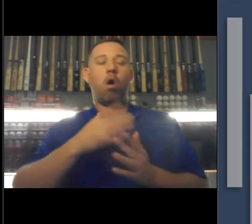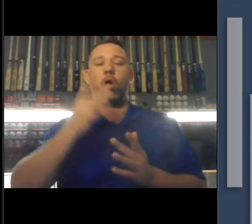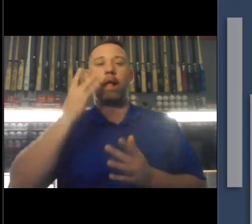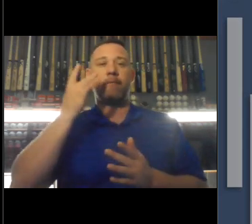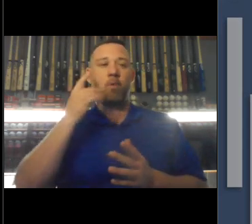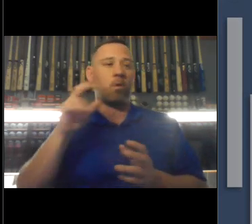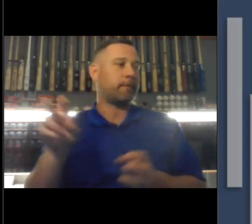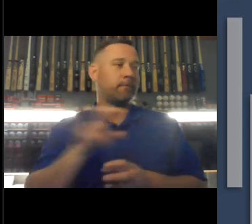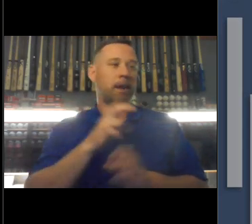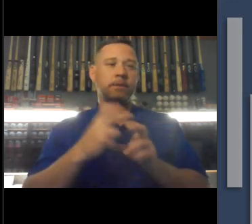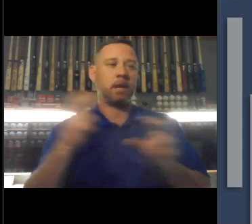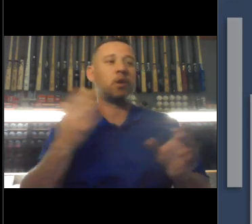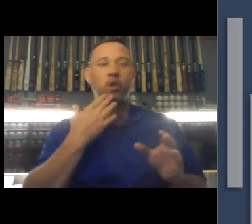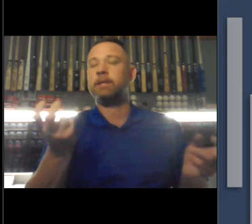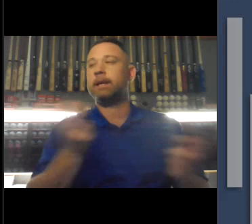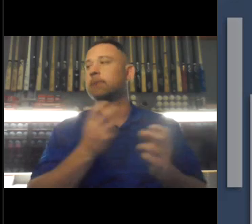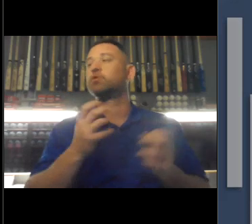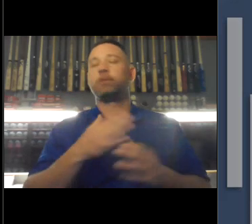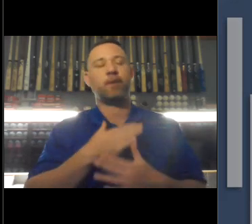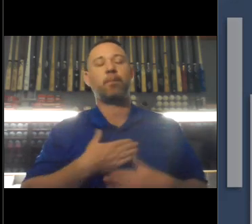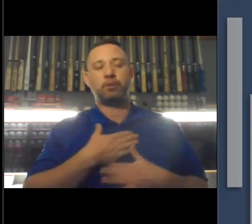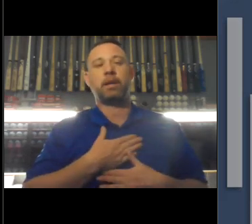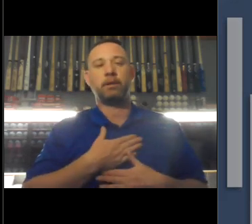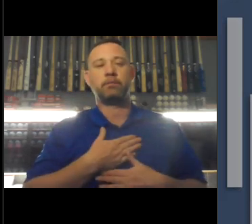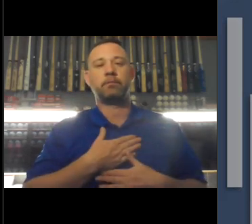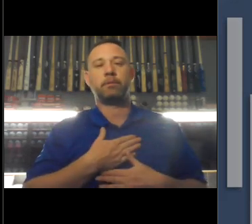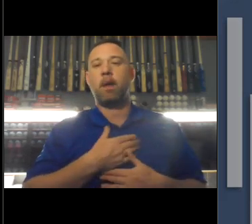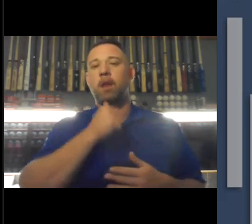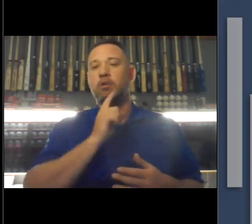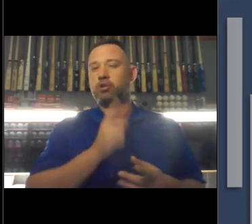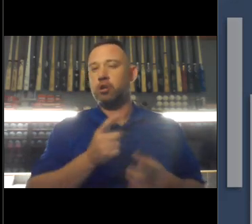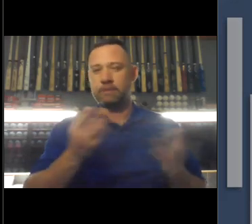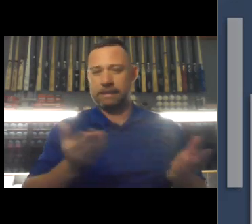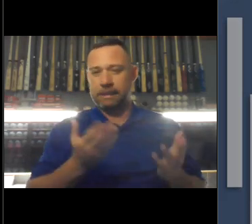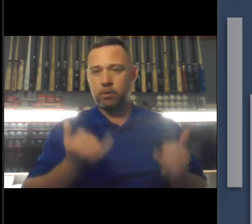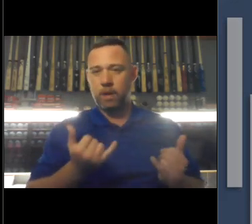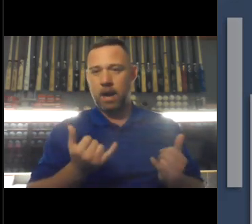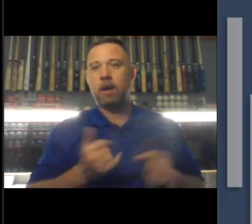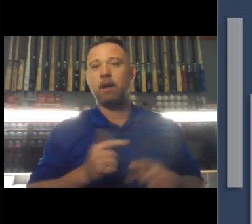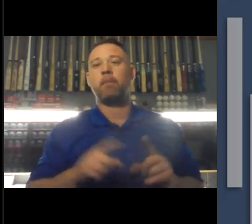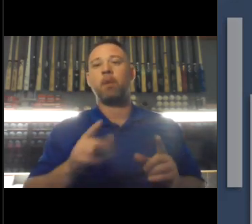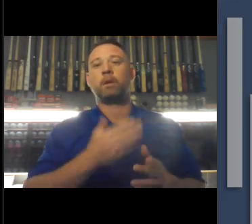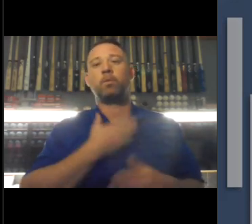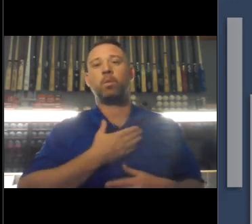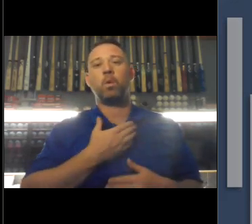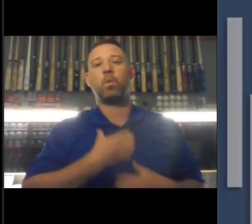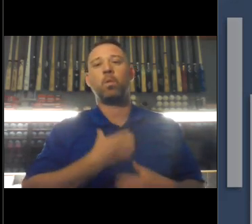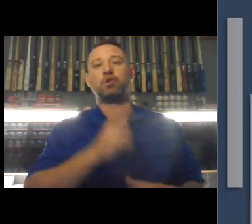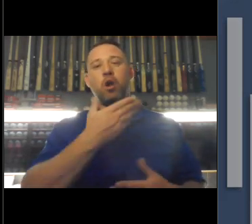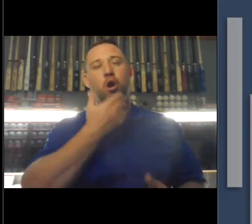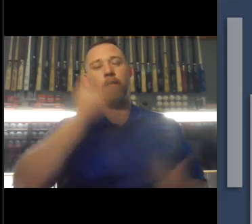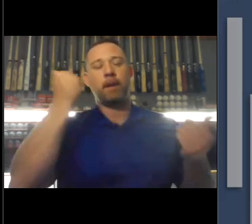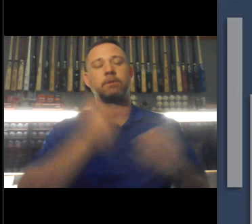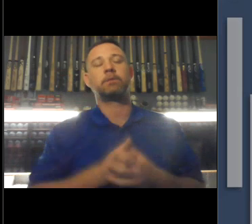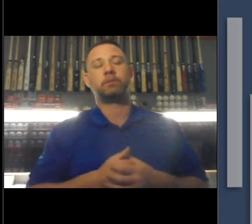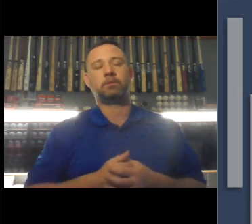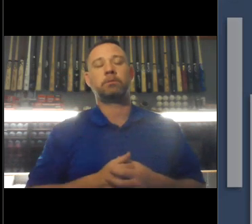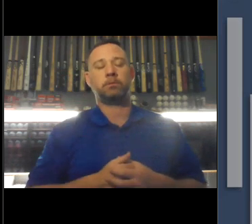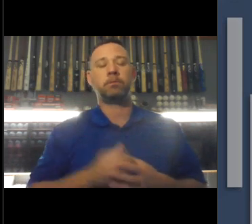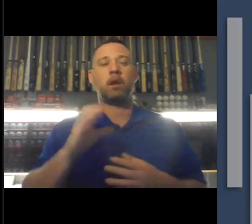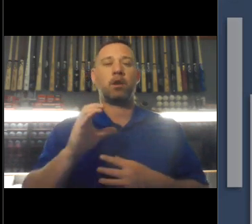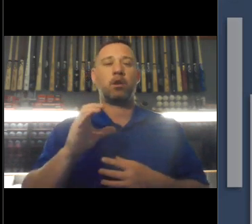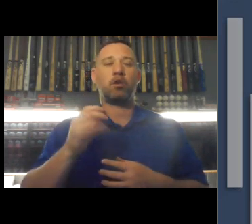movement issues is very much appreciated. And I'm not sure if she's on the line today, but we wish her the best. And Christine, we're